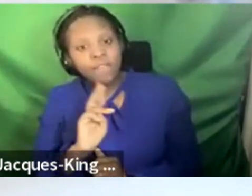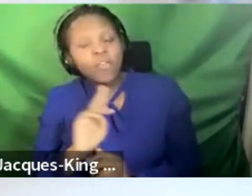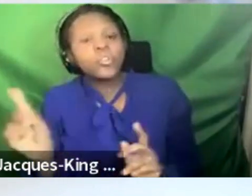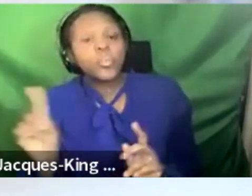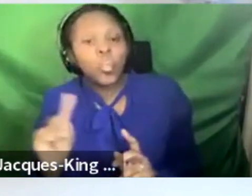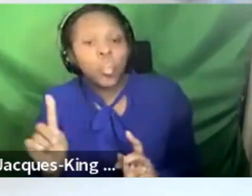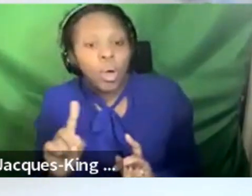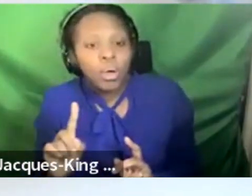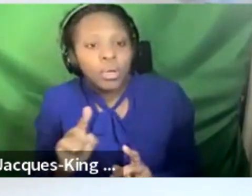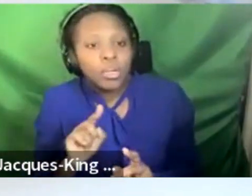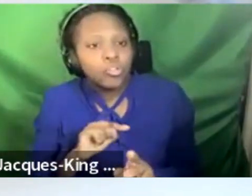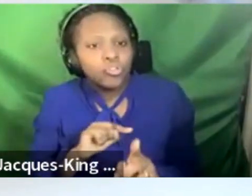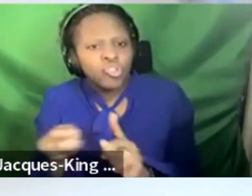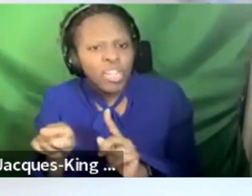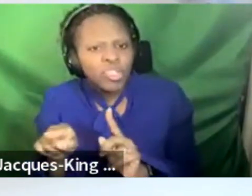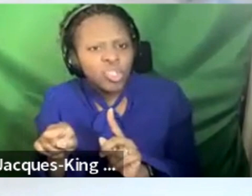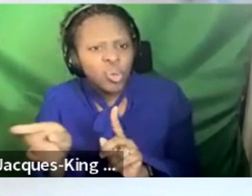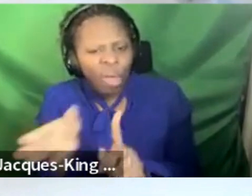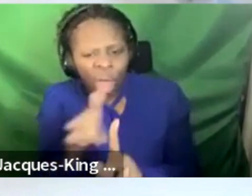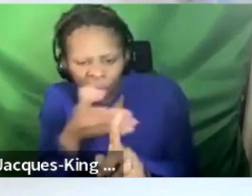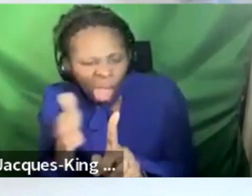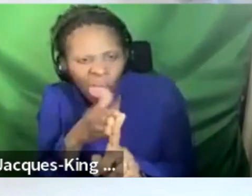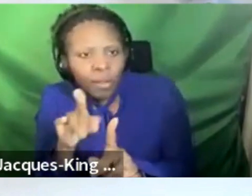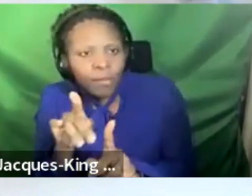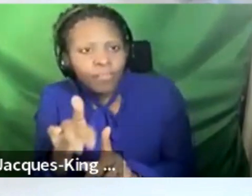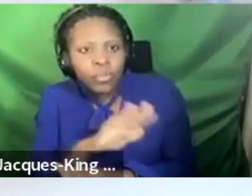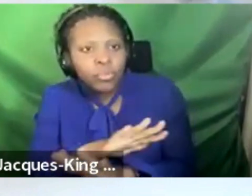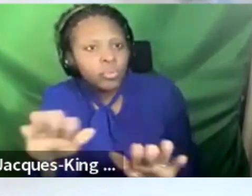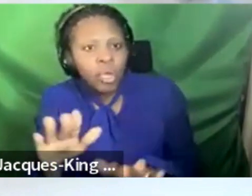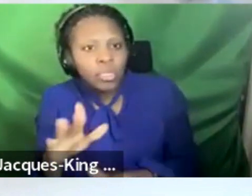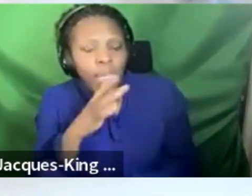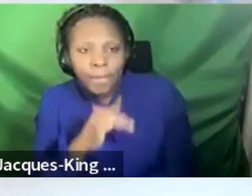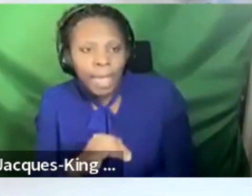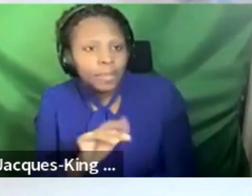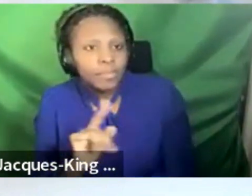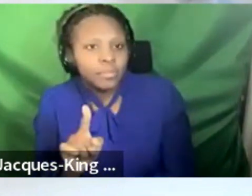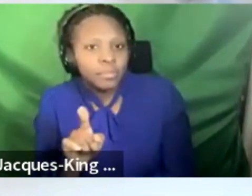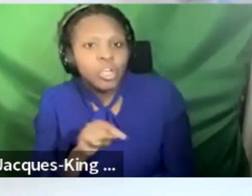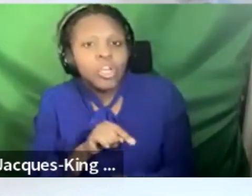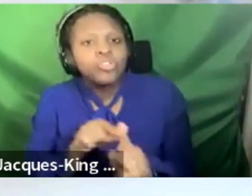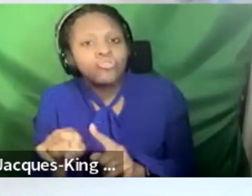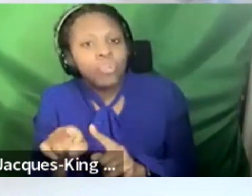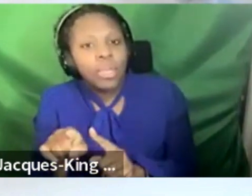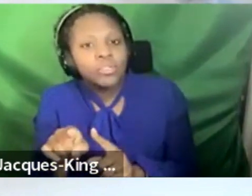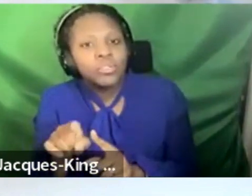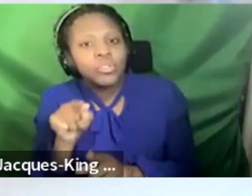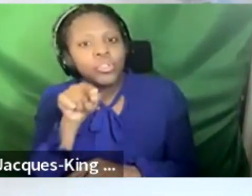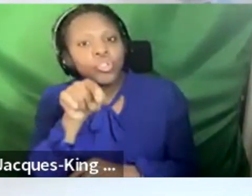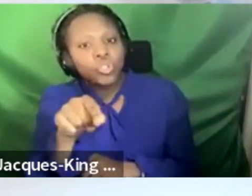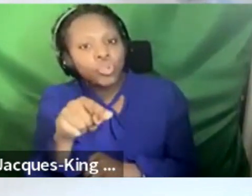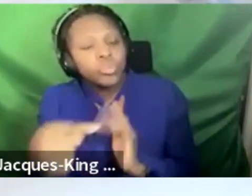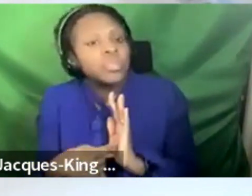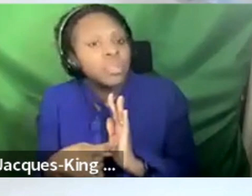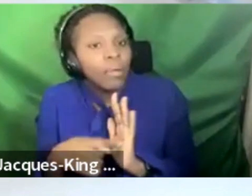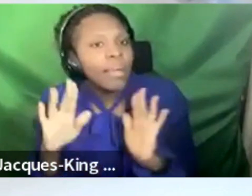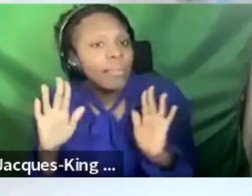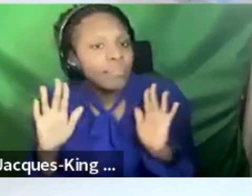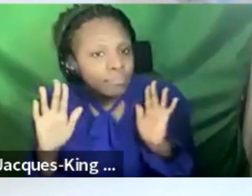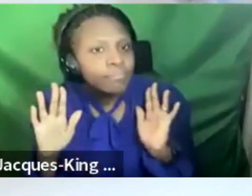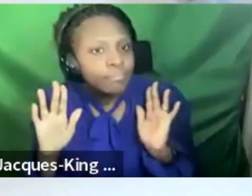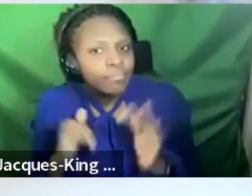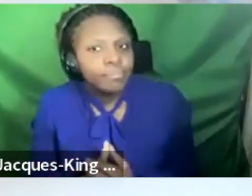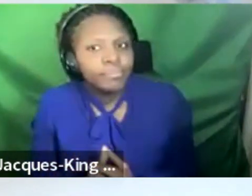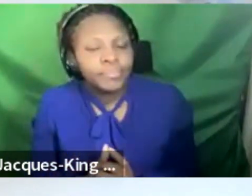what is this person's voice? Don't try and convince them that you are not a man. Try